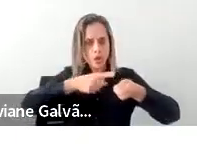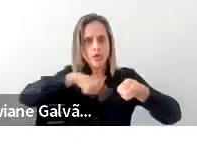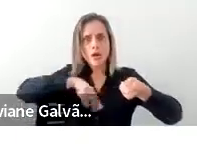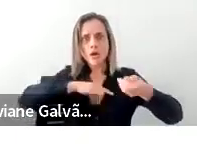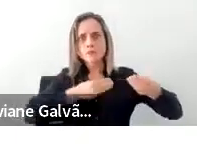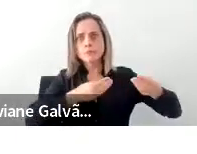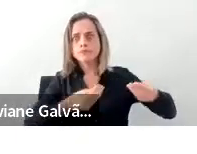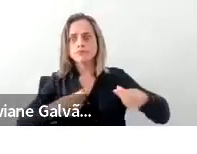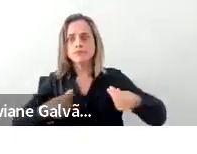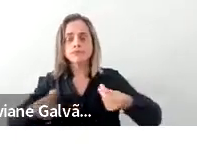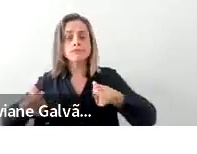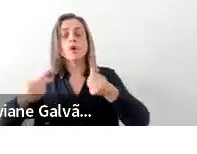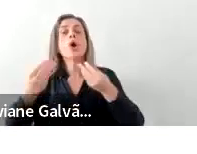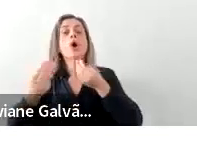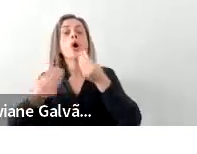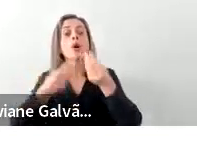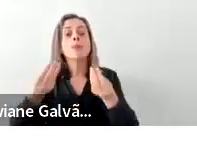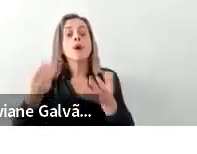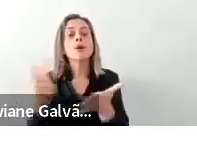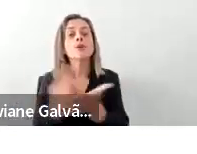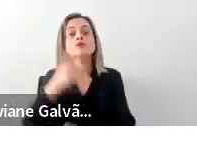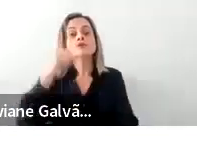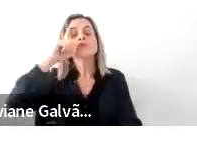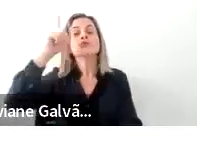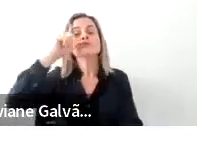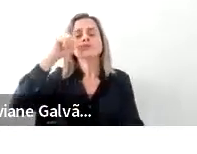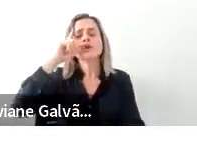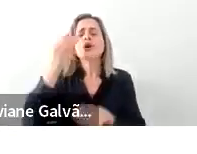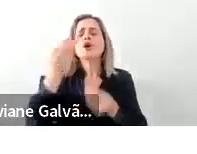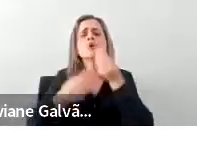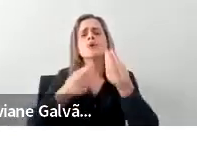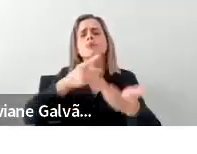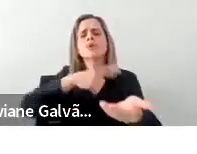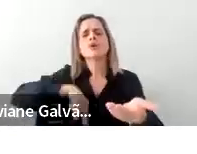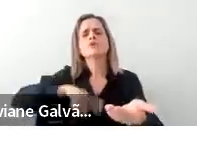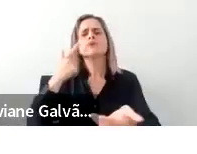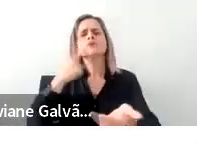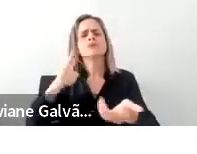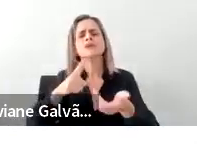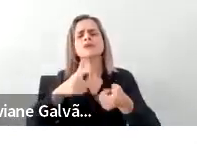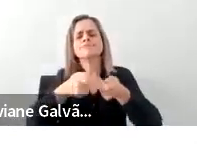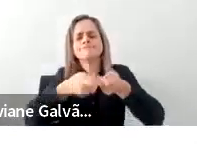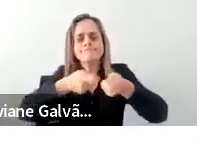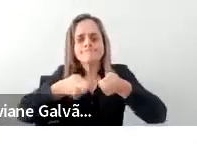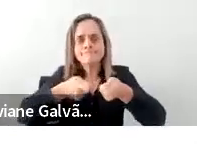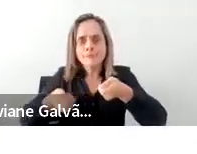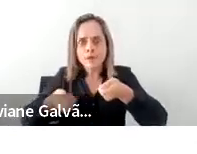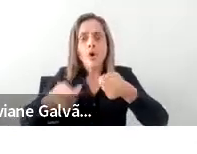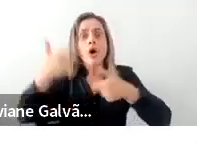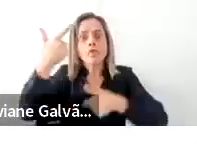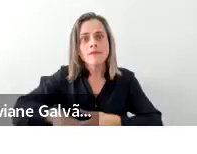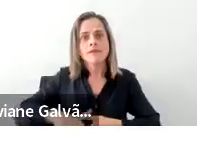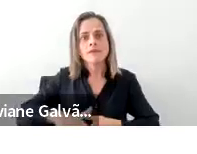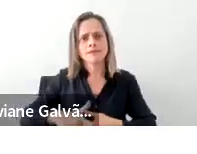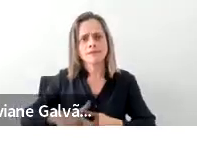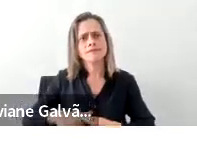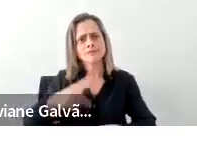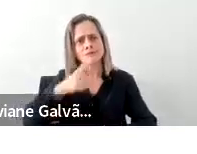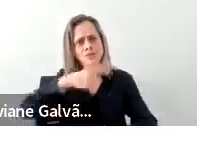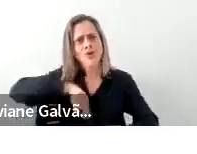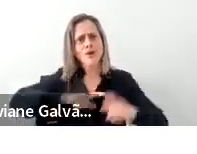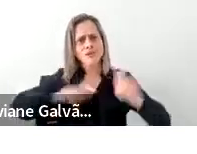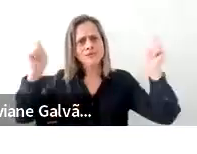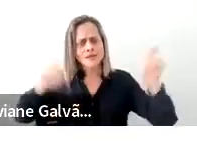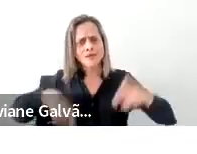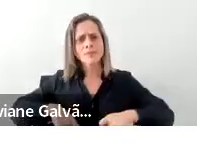How do we get out of it? We've got the potential for that. This is what Marx calls the standpoint of socialized humanity. We can do